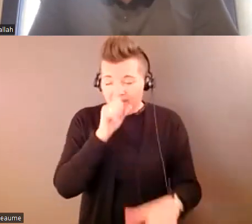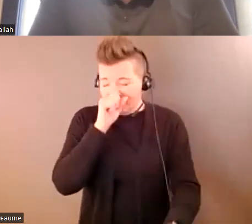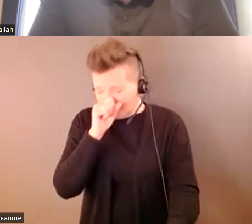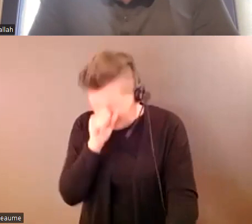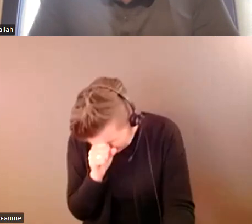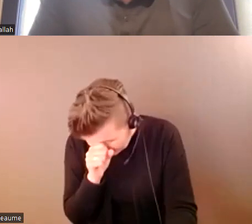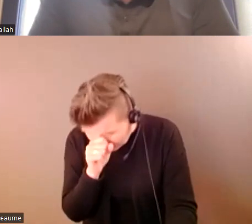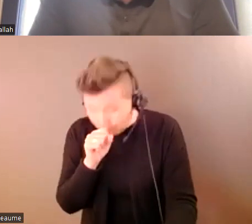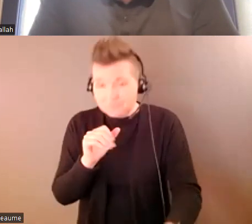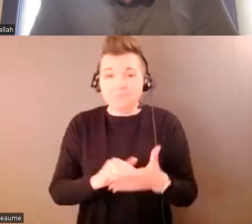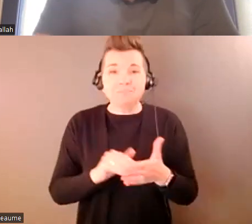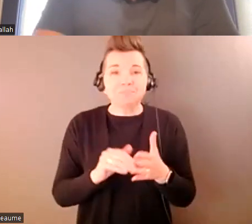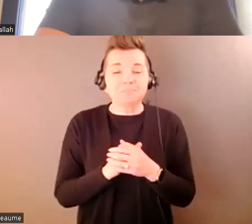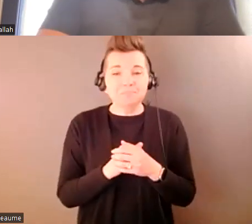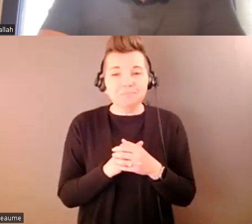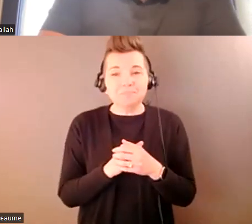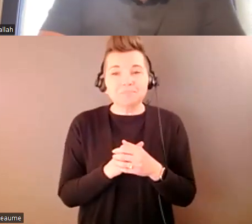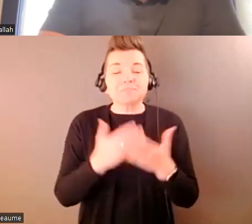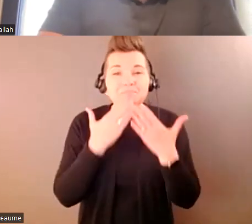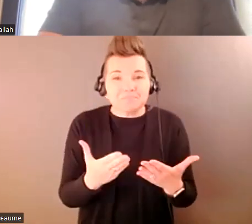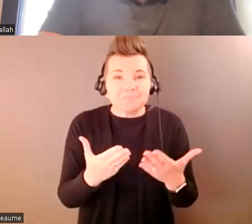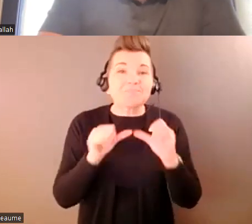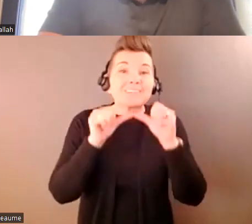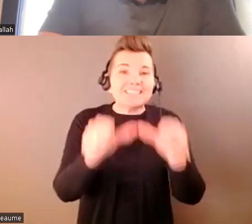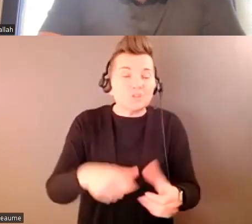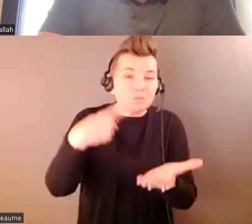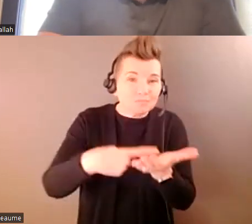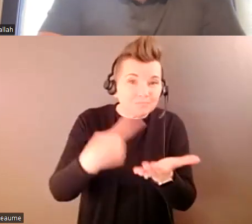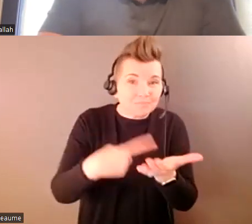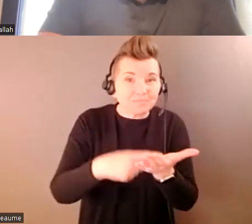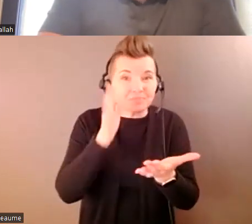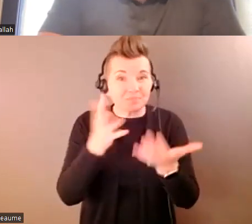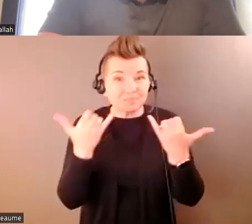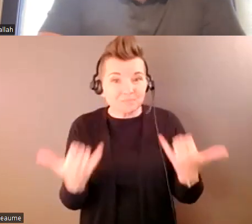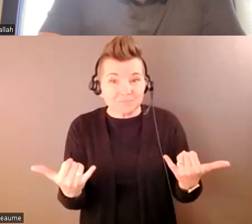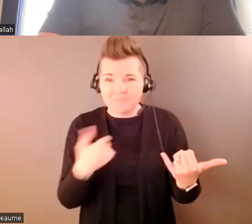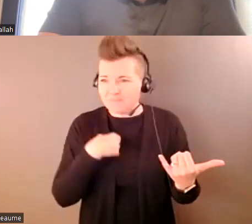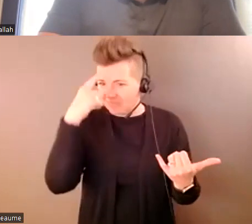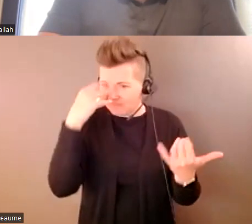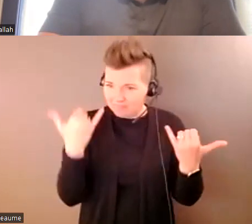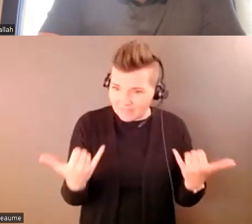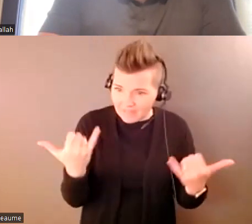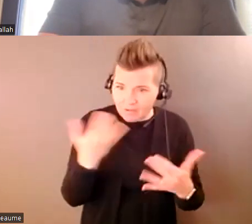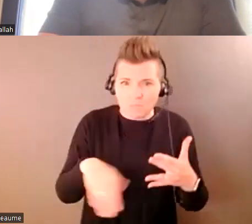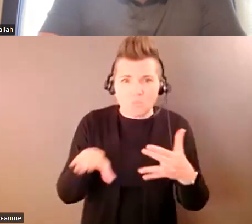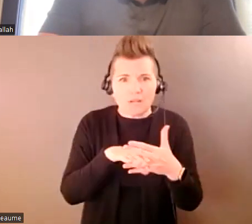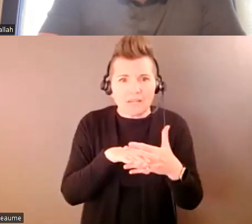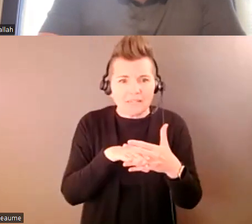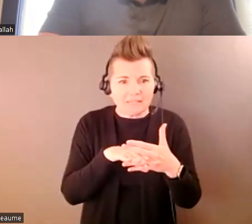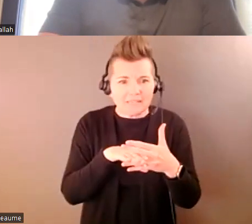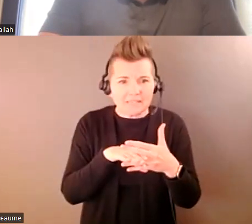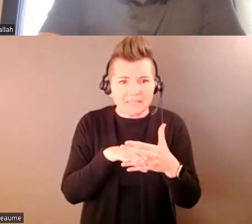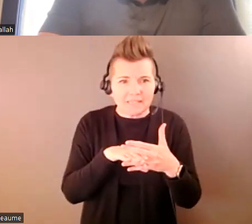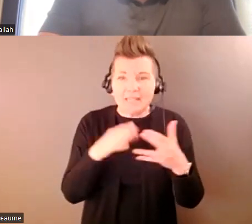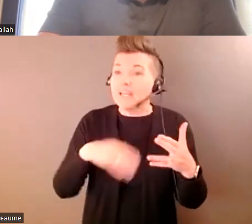will continue the discussion and the thinking. And I think we're going to take how long of a break, Benedict? We